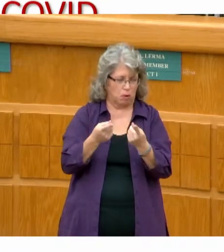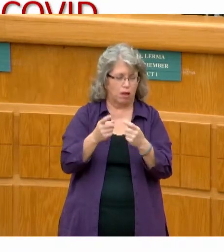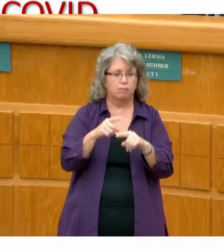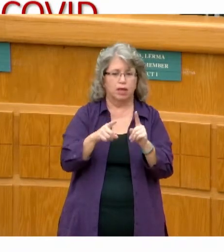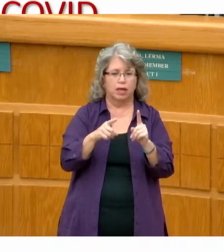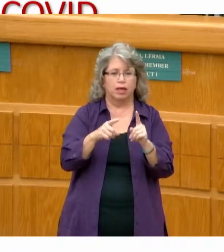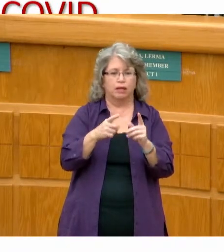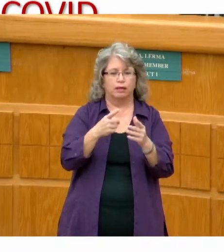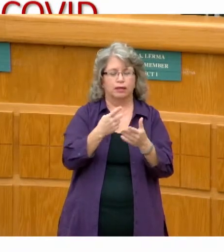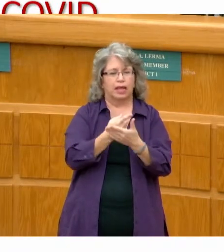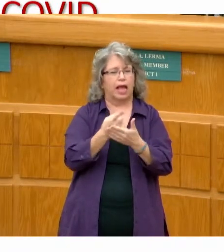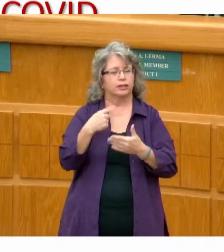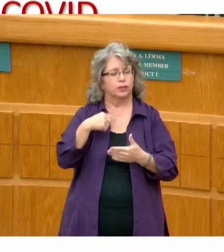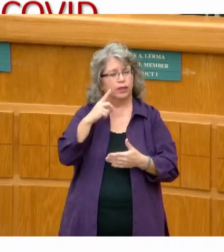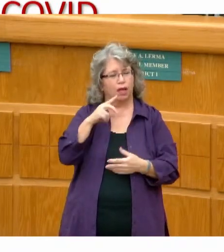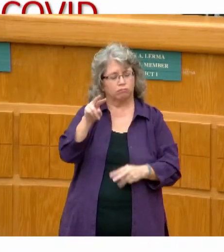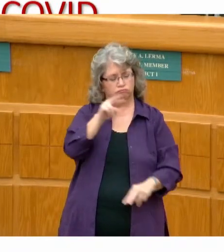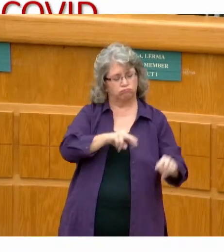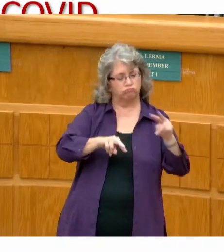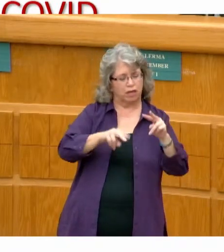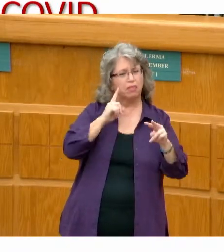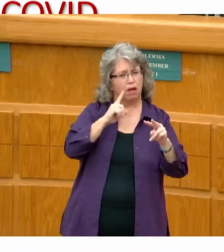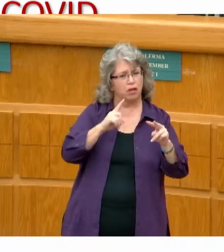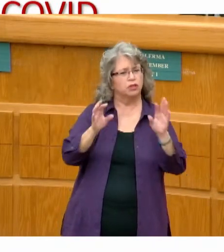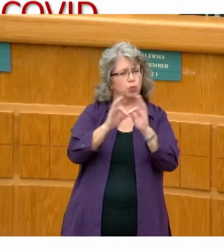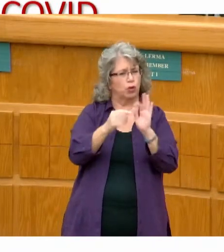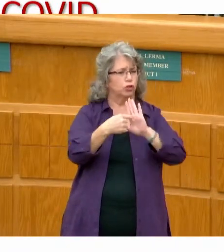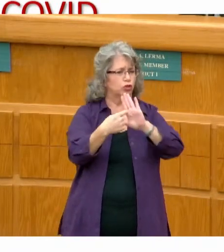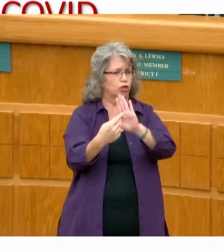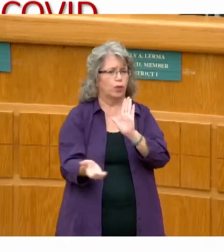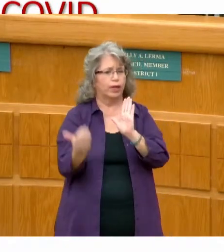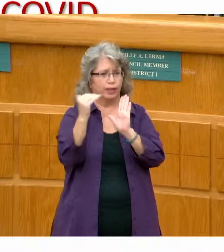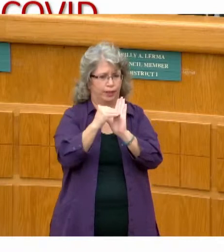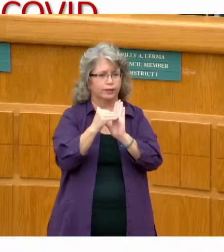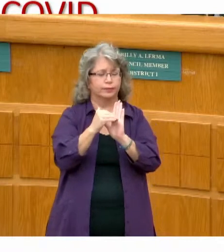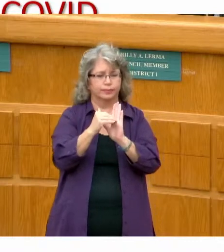last week I thought that it was worth looking at again.